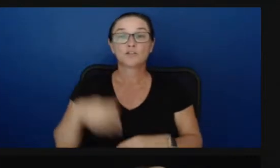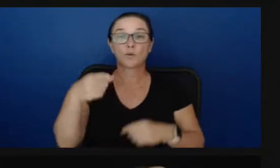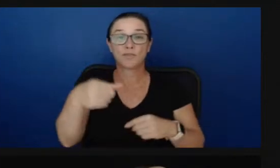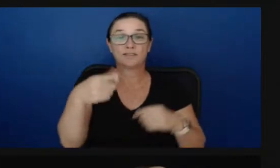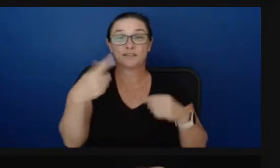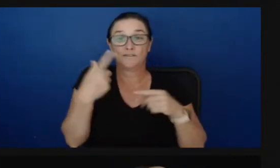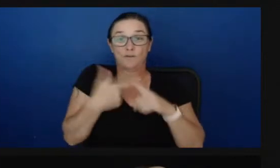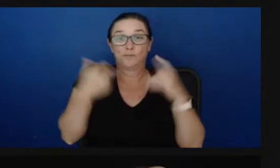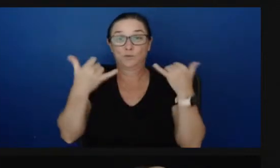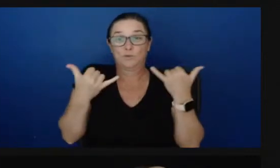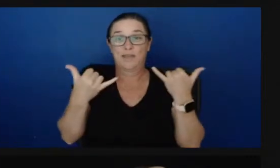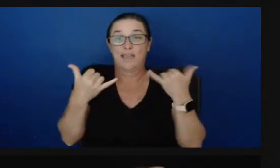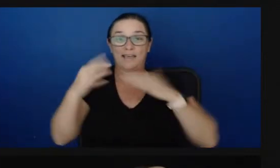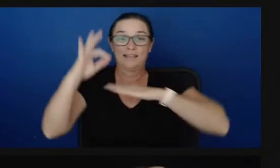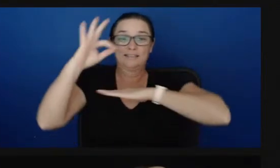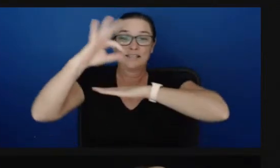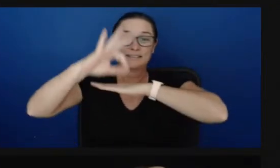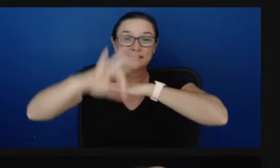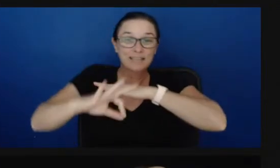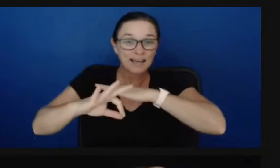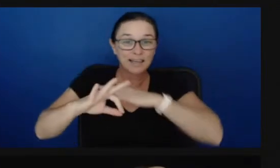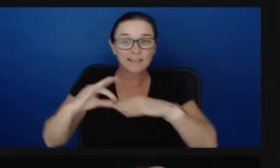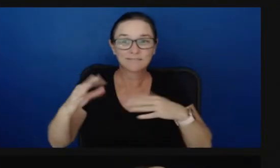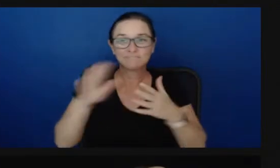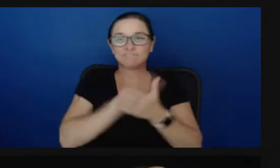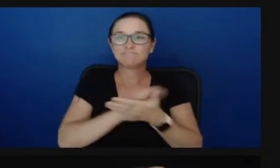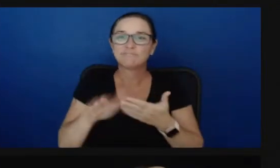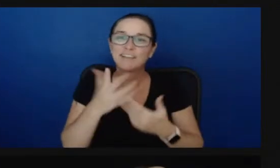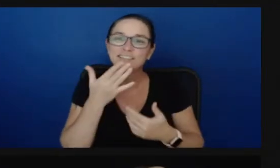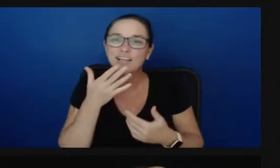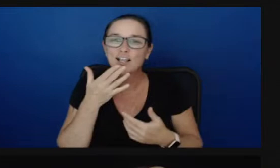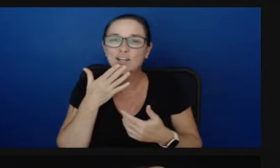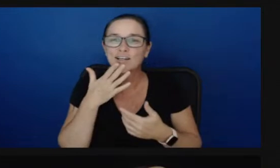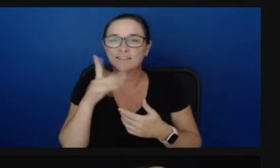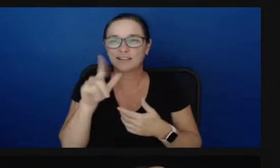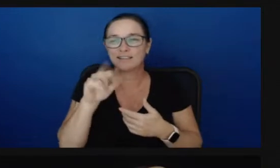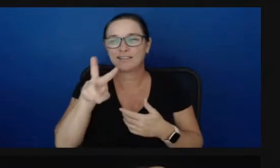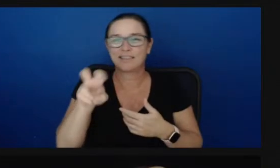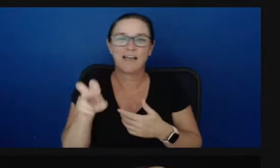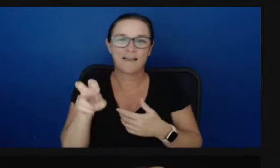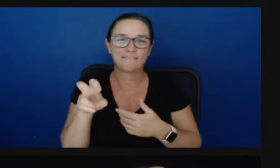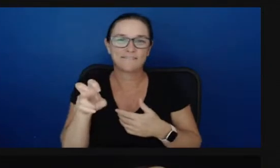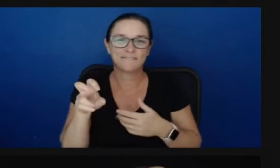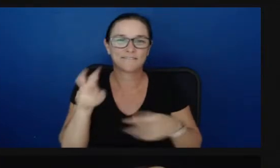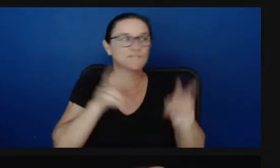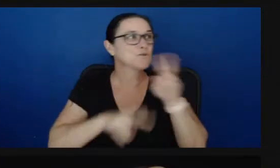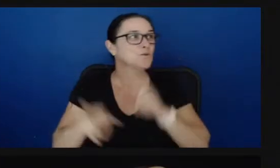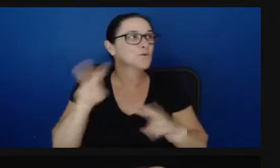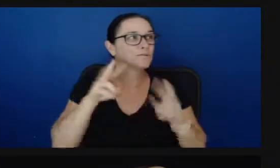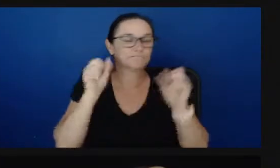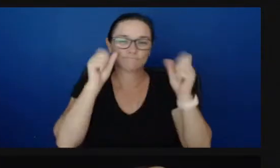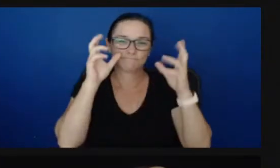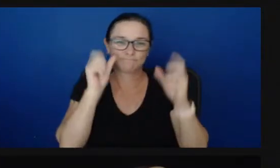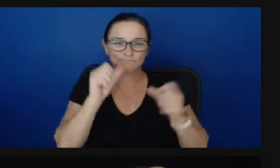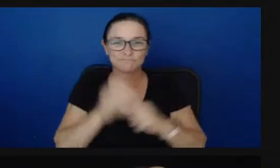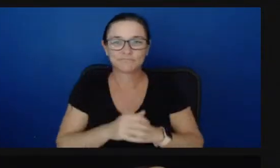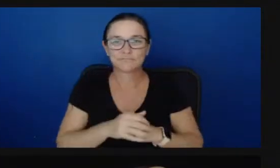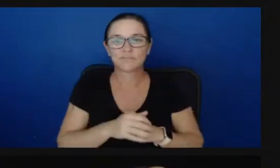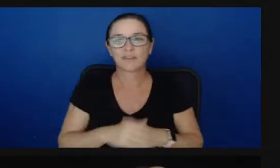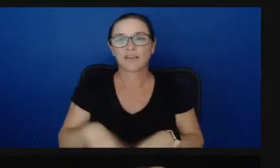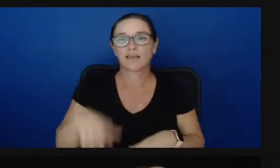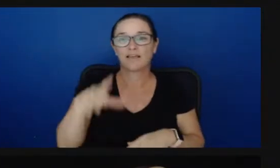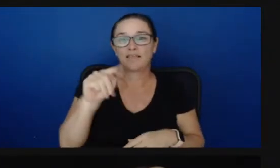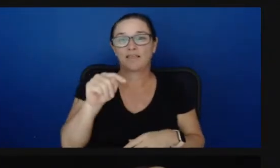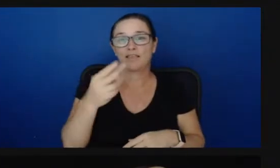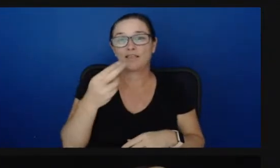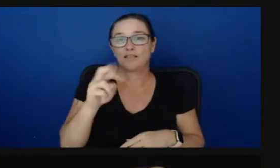up at the caldera. Get some nice colors of the skies. There it is, live camera view. Awesome. Thermal camera, the MT,